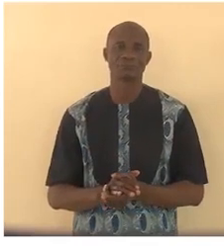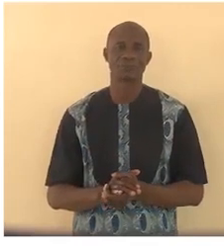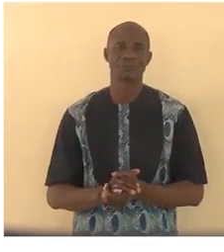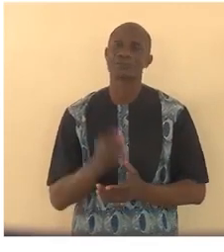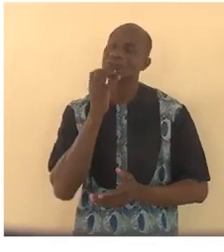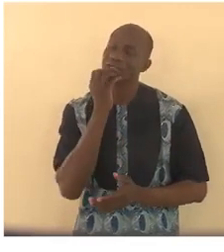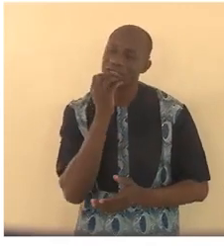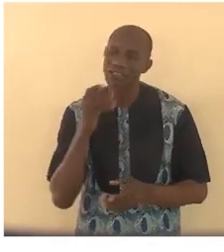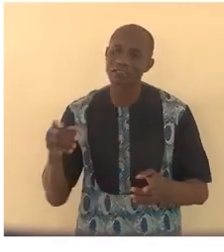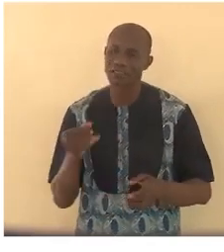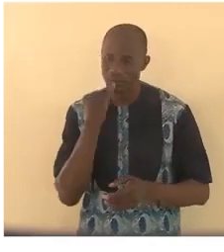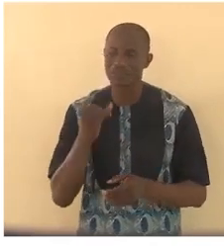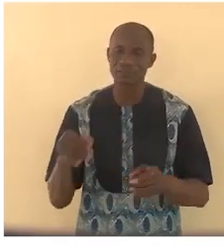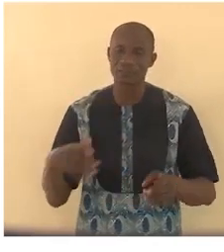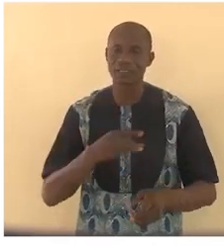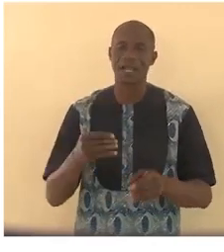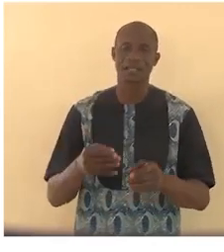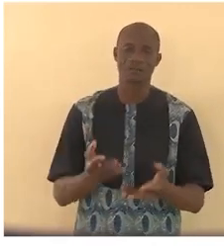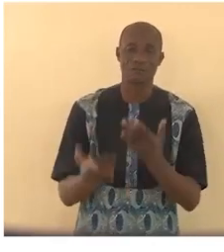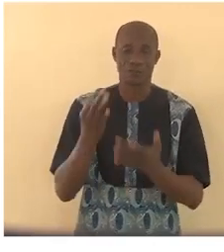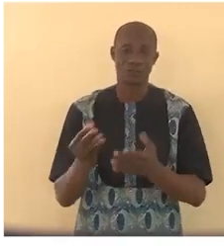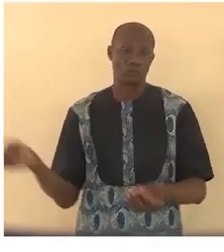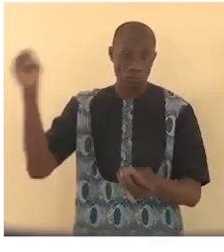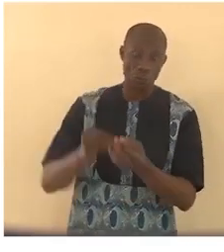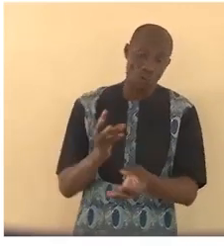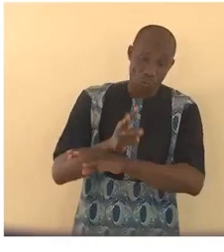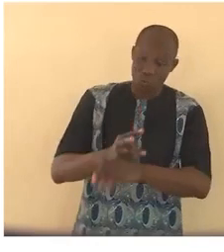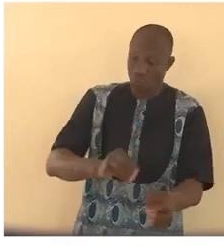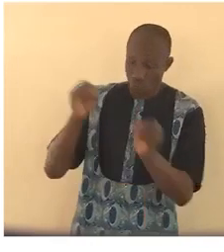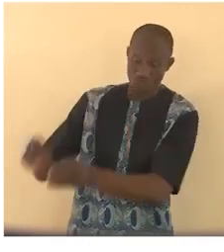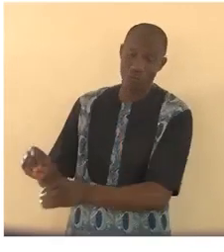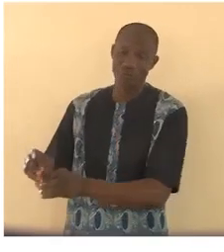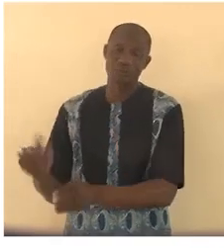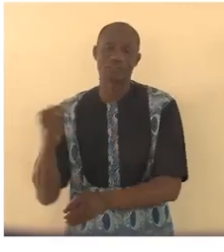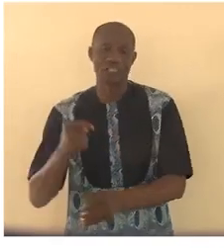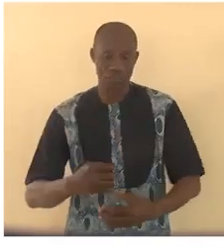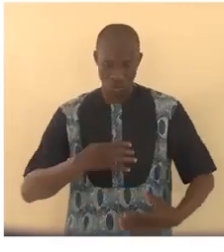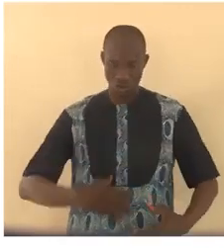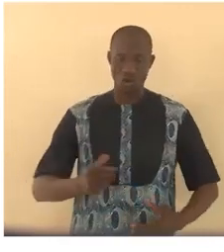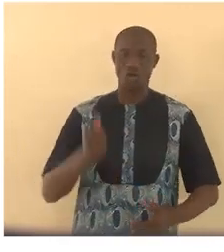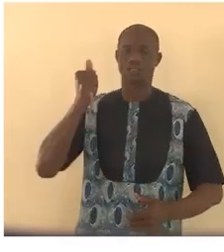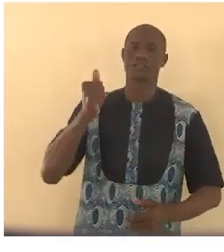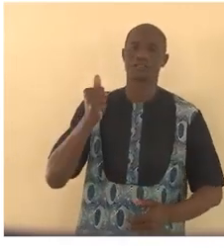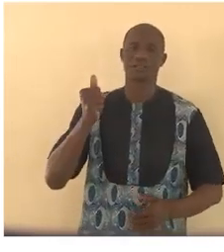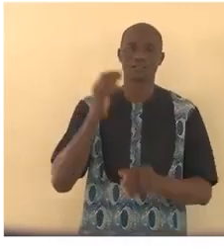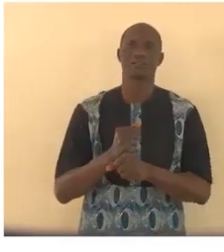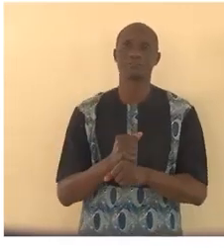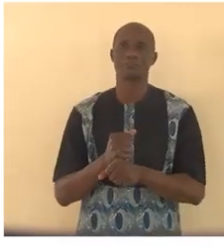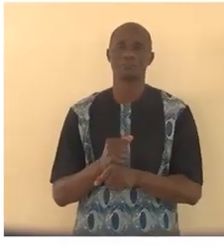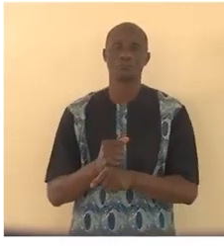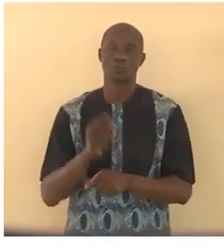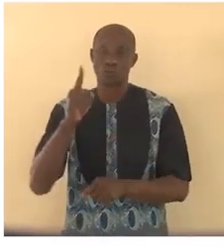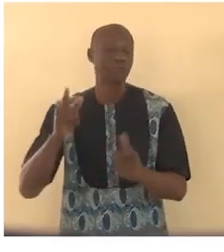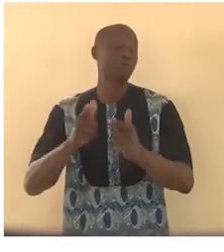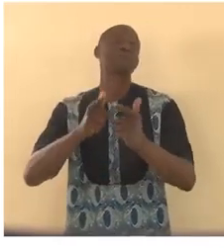Again, greed is like fire. The more wood you pile on it, the hungrier it gets. So one of